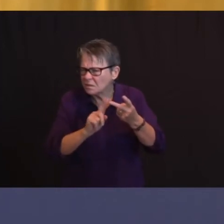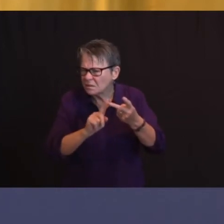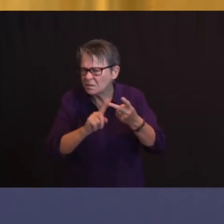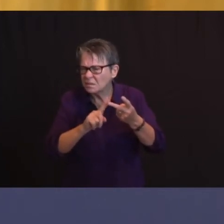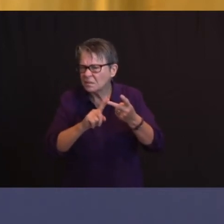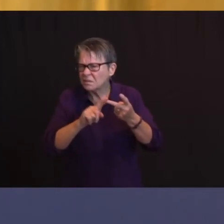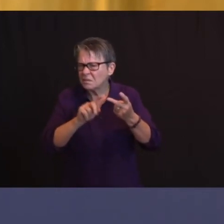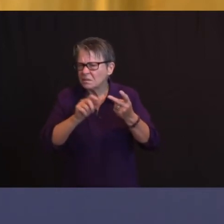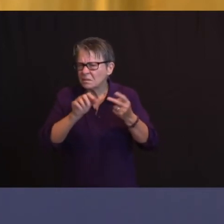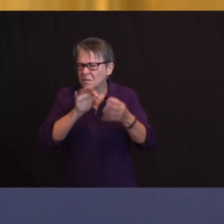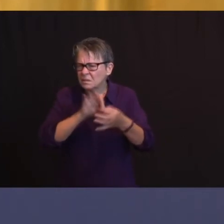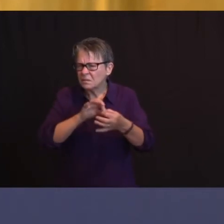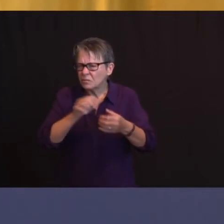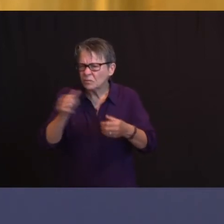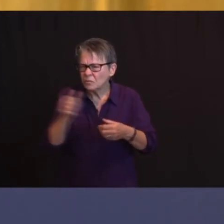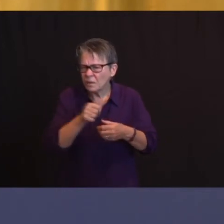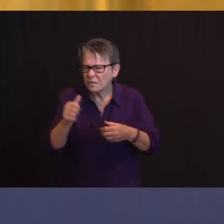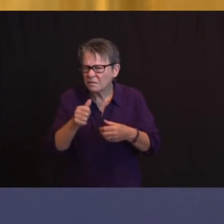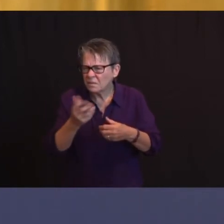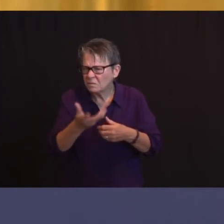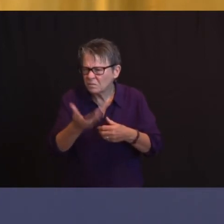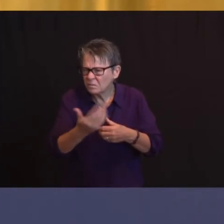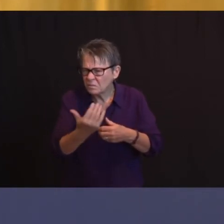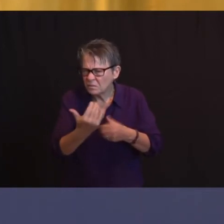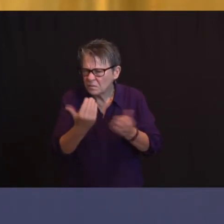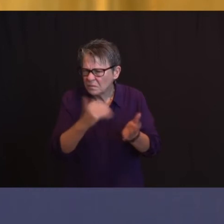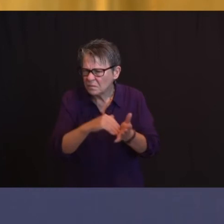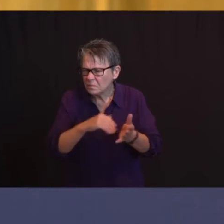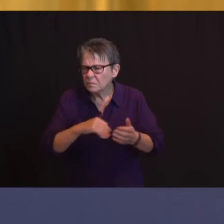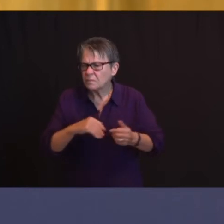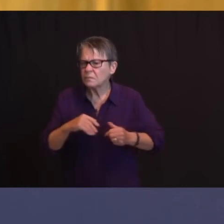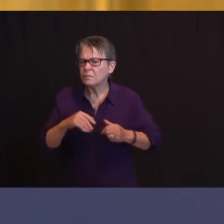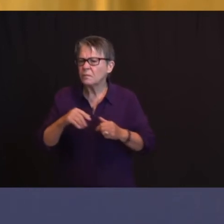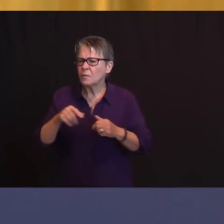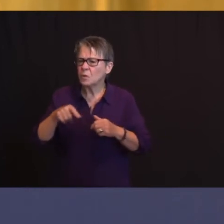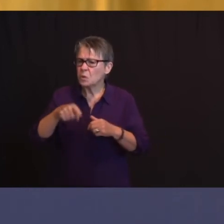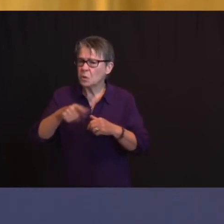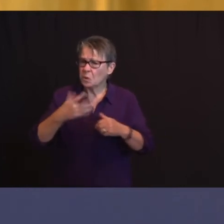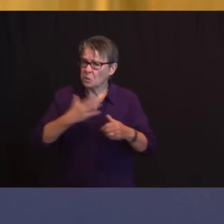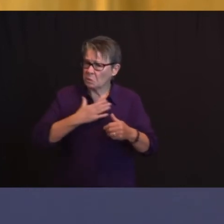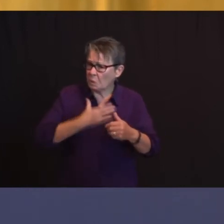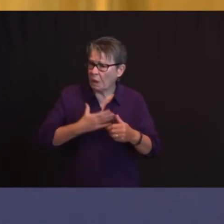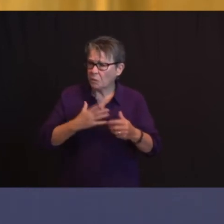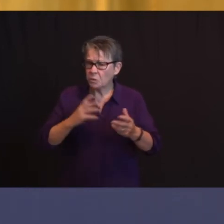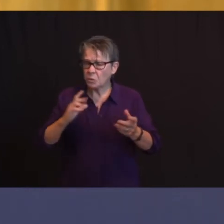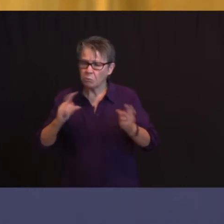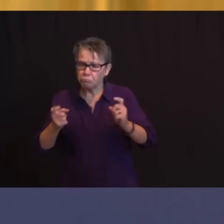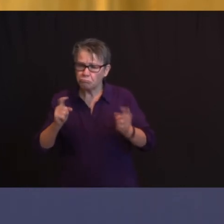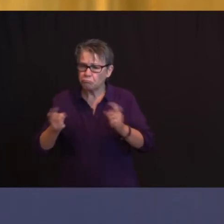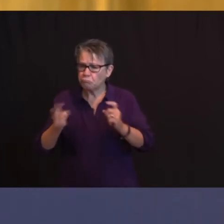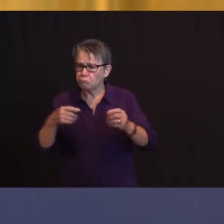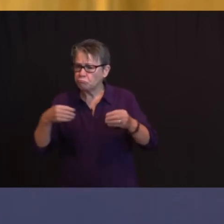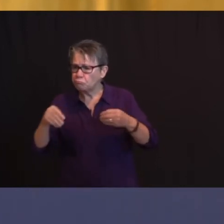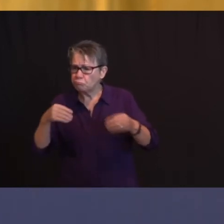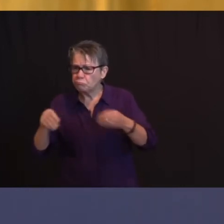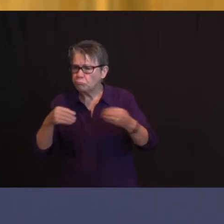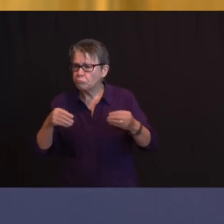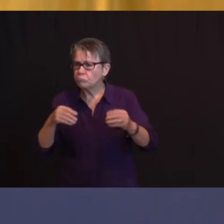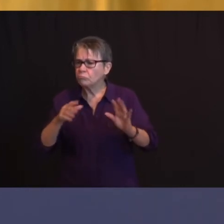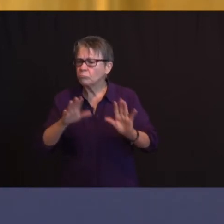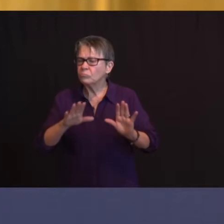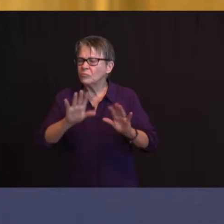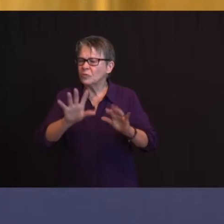No, just on the travel ban. If you would revise it, consider revising it. Yeah, no, I got that. Before that was just rate of transmission, and whether or not you thought it was stale